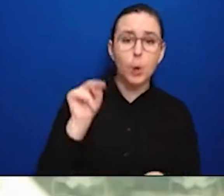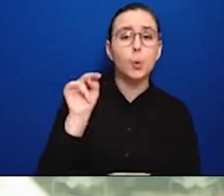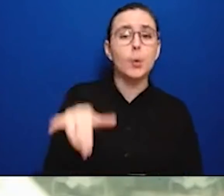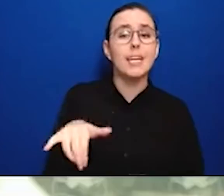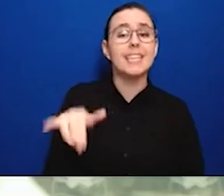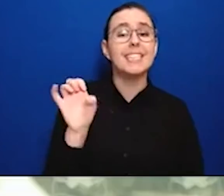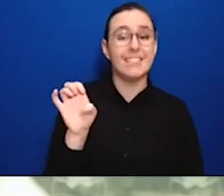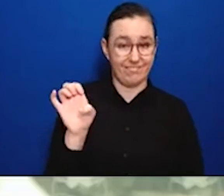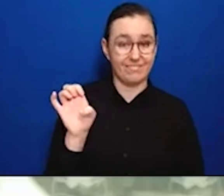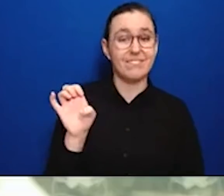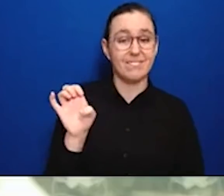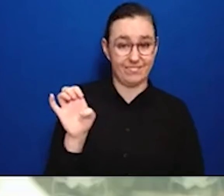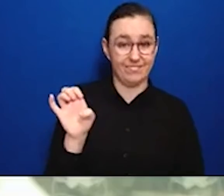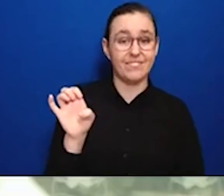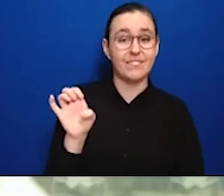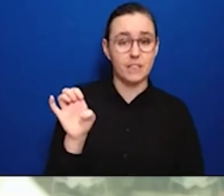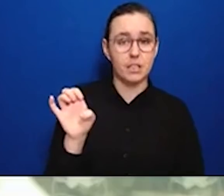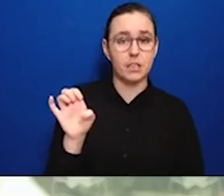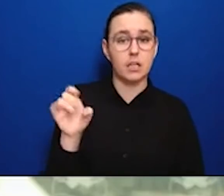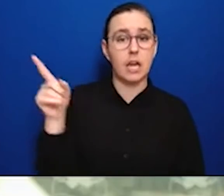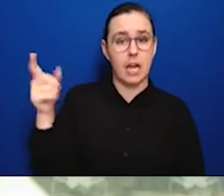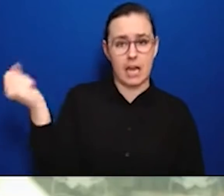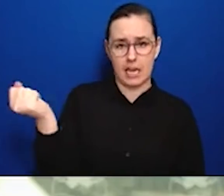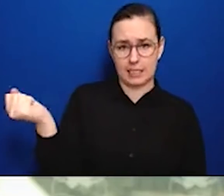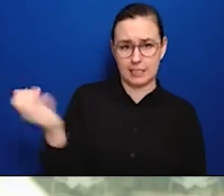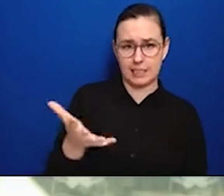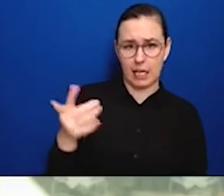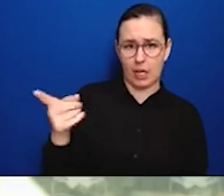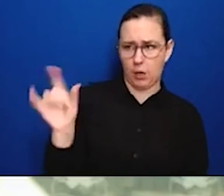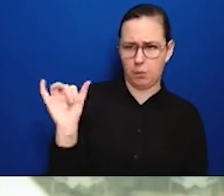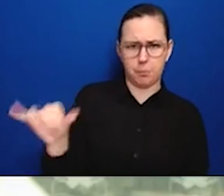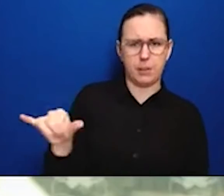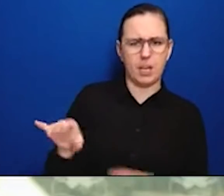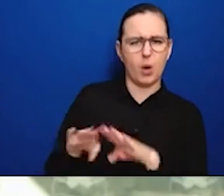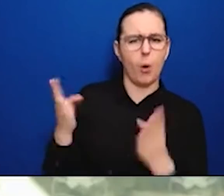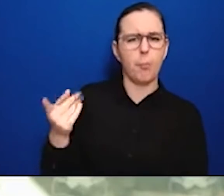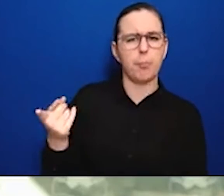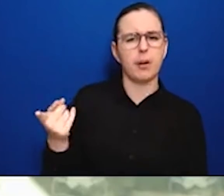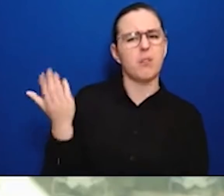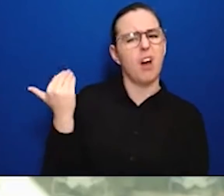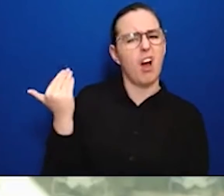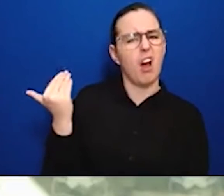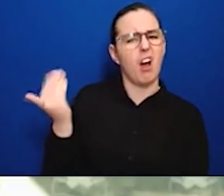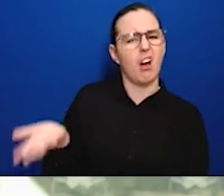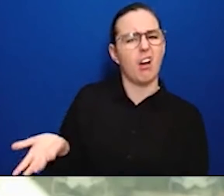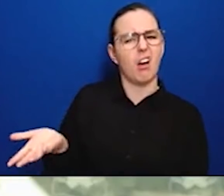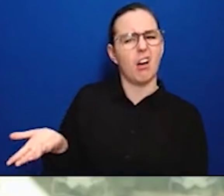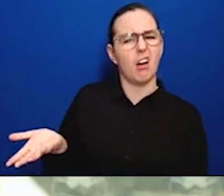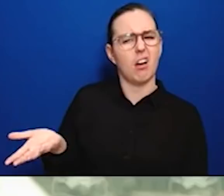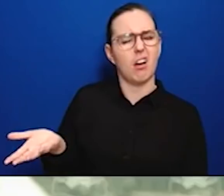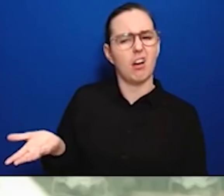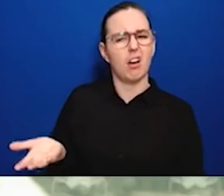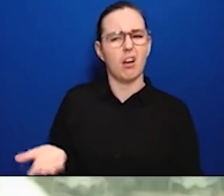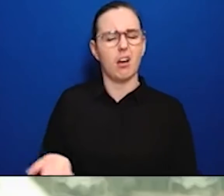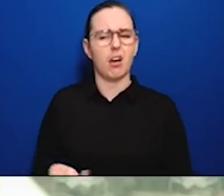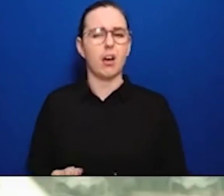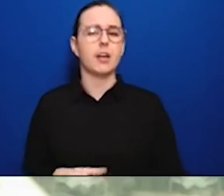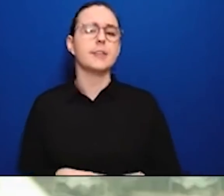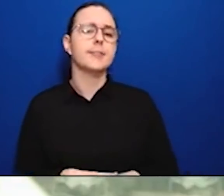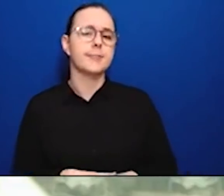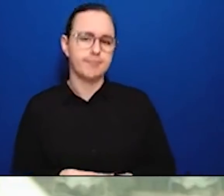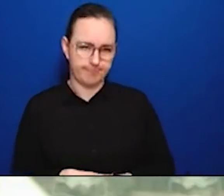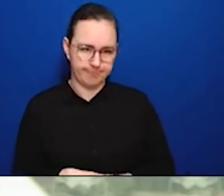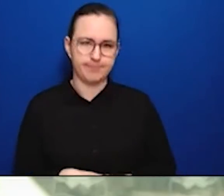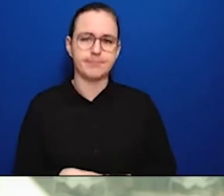better posed to provincial health as they make decisions around, the needs to close